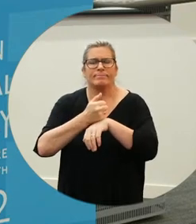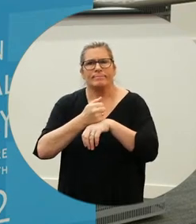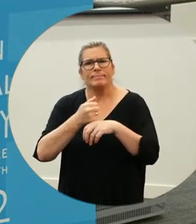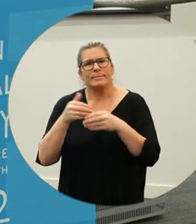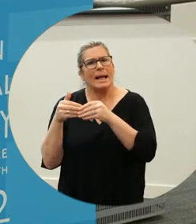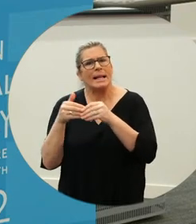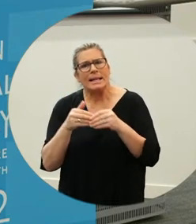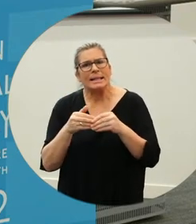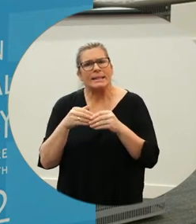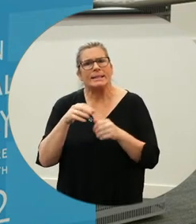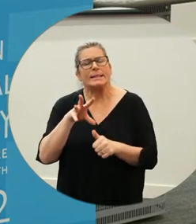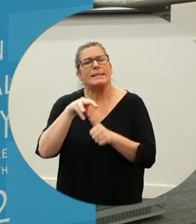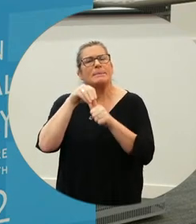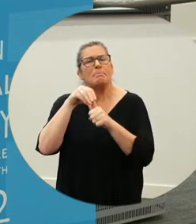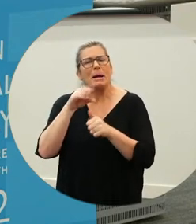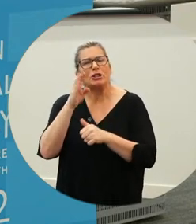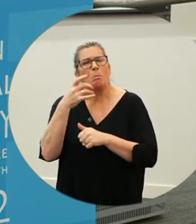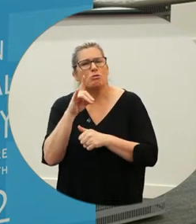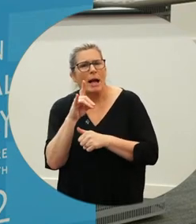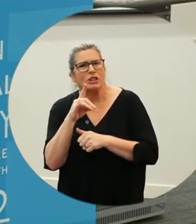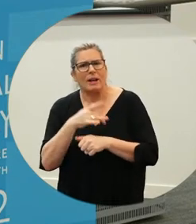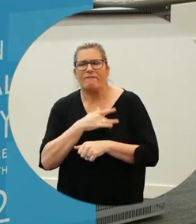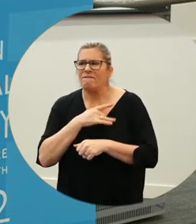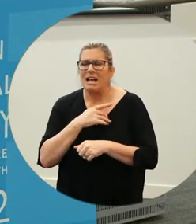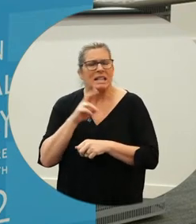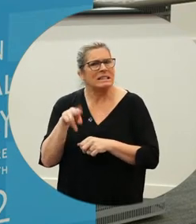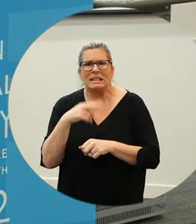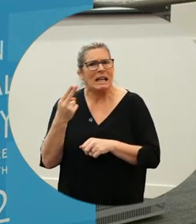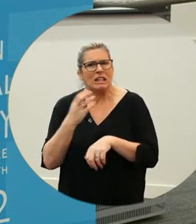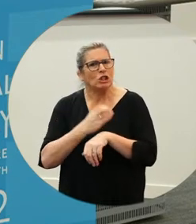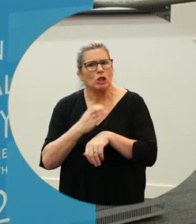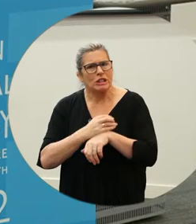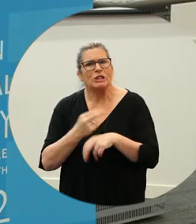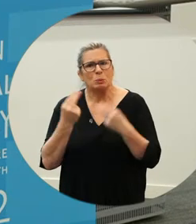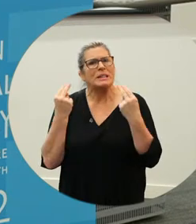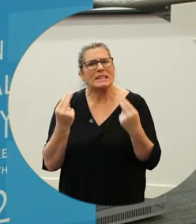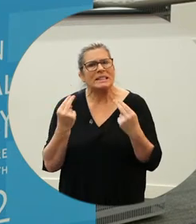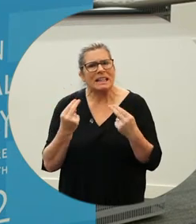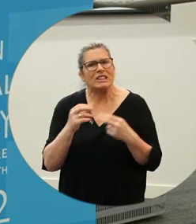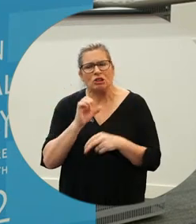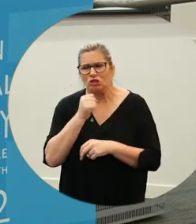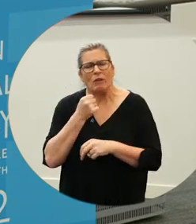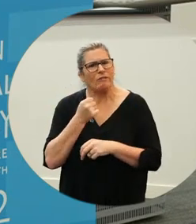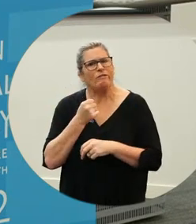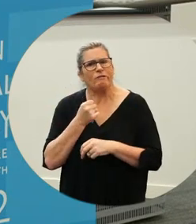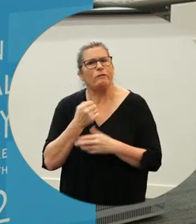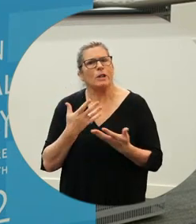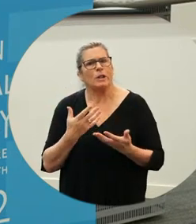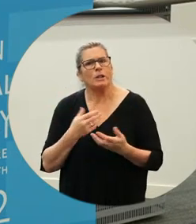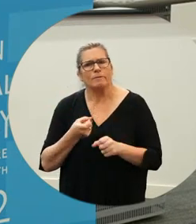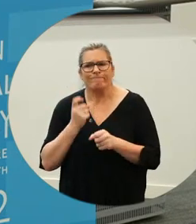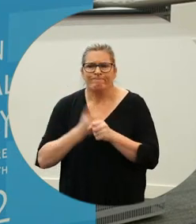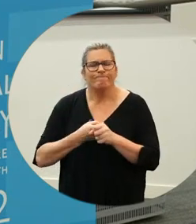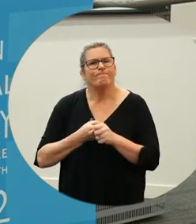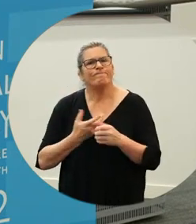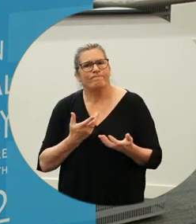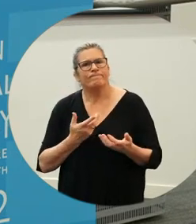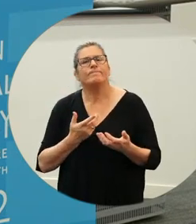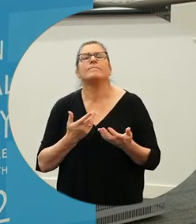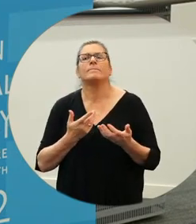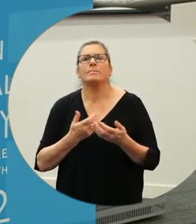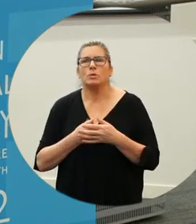crime investigation, said, look, this can't go on. We do need to toughen up here. So interestingly